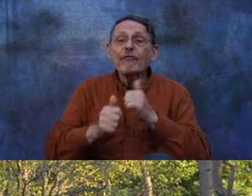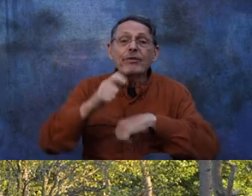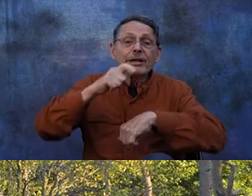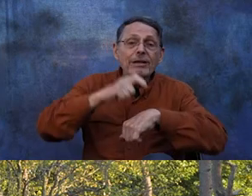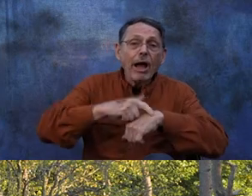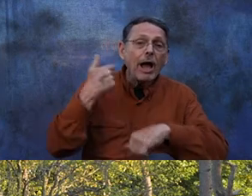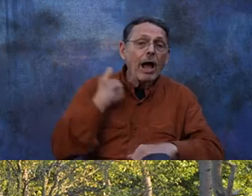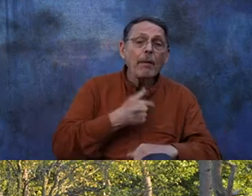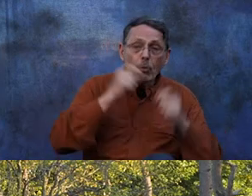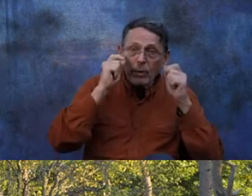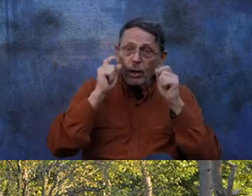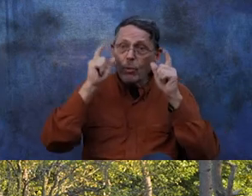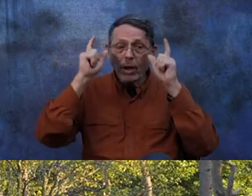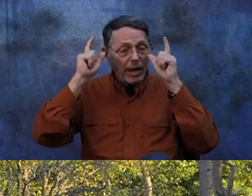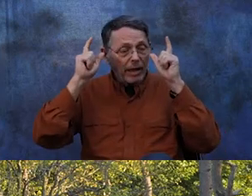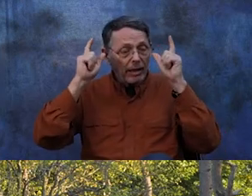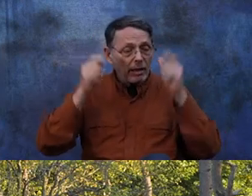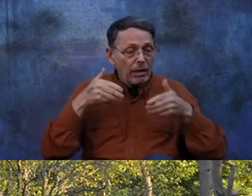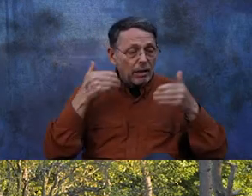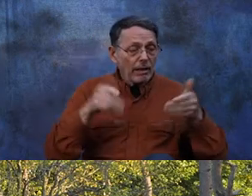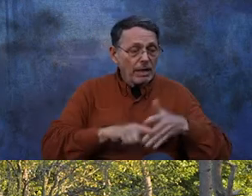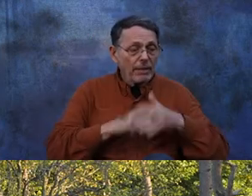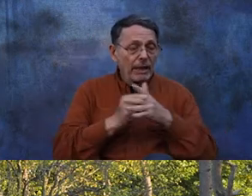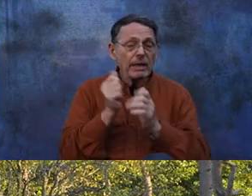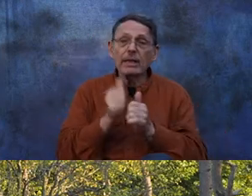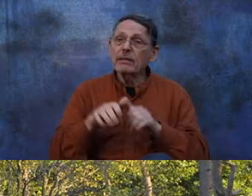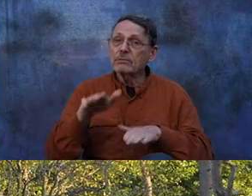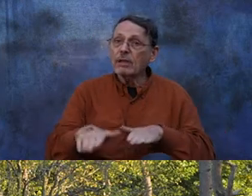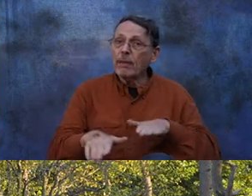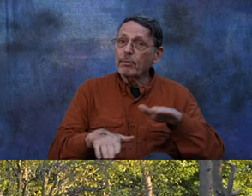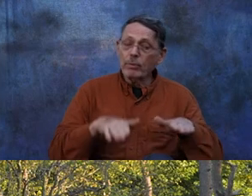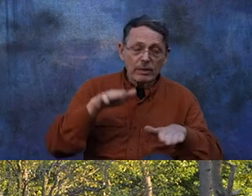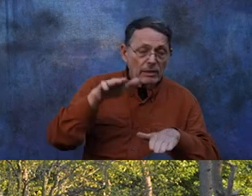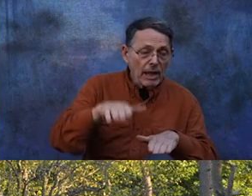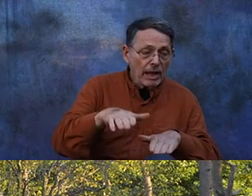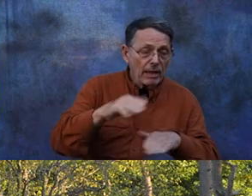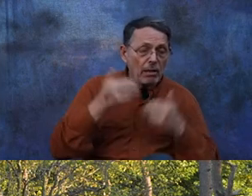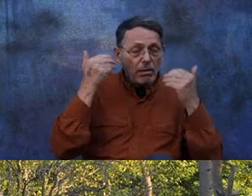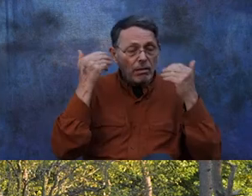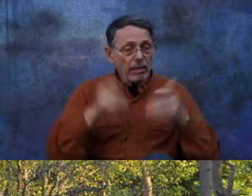begin with each step we take.